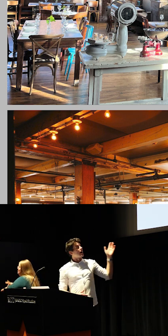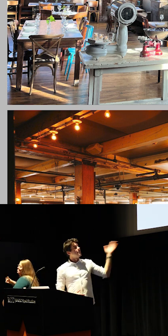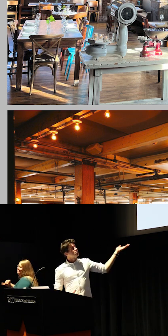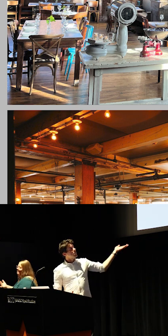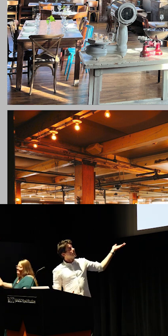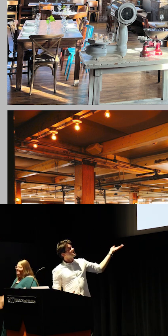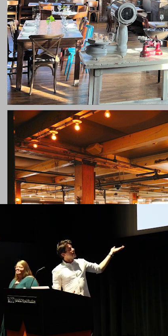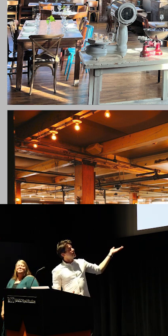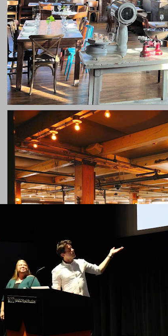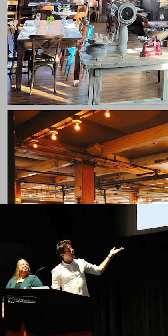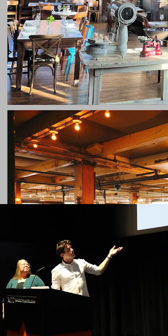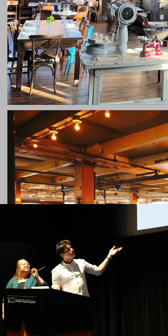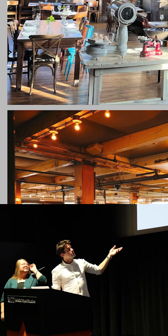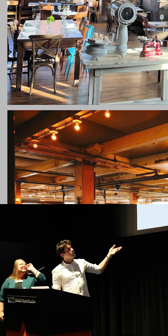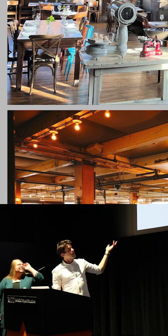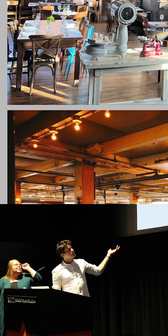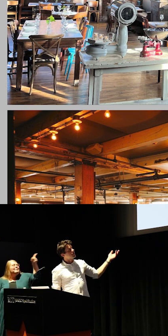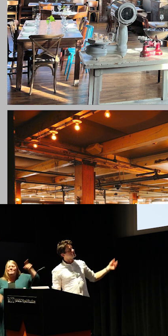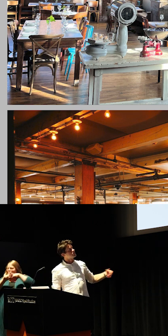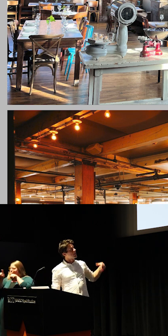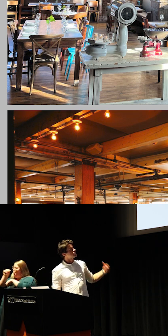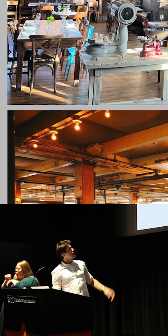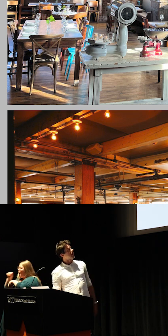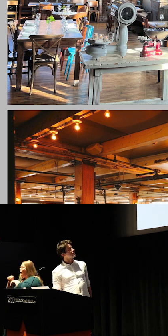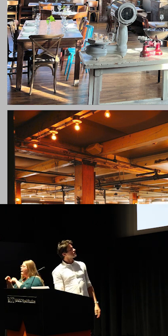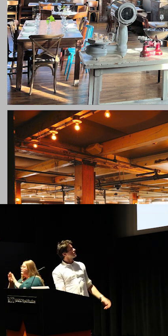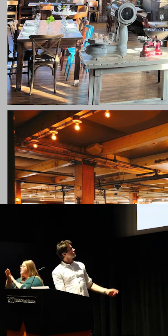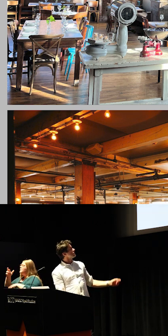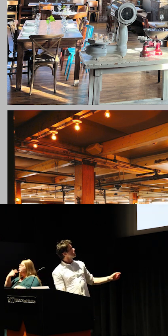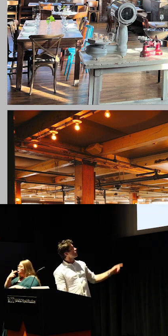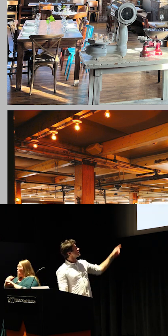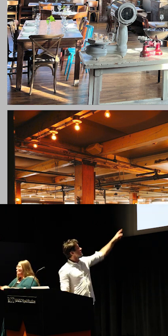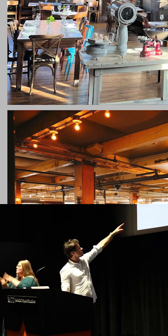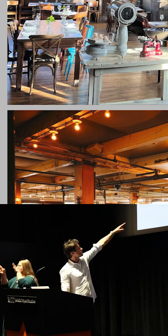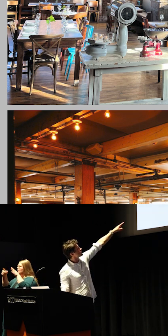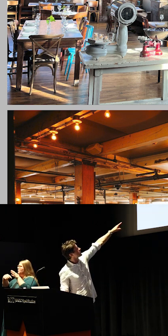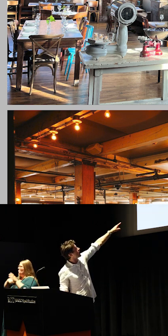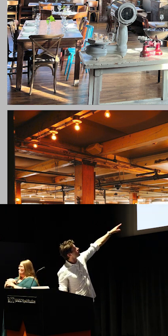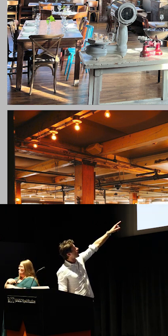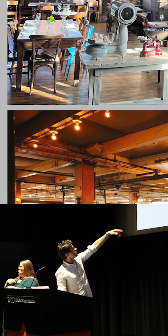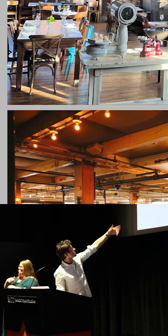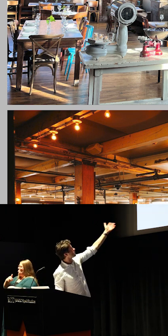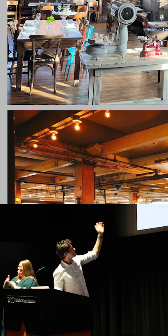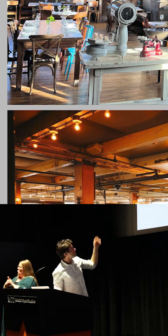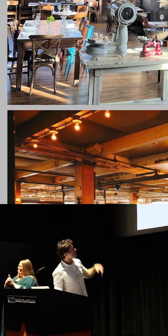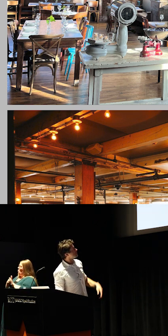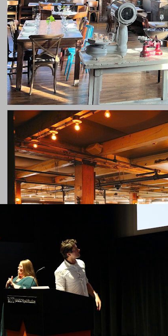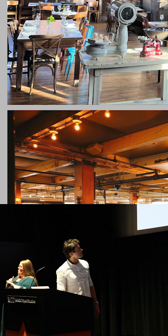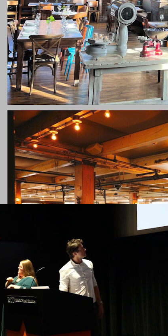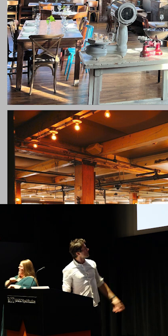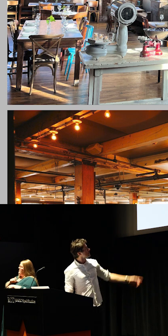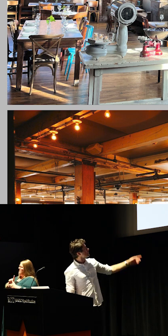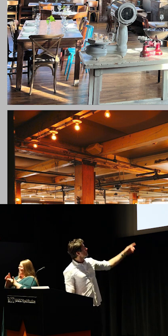luck. I'm not sure, am I designing or not? Like, we have this place, it's a restaurant, and obviously, most of the time it looks like that in the bottom left. It's full of people,